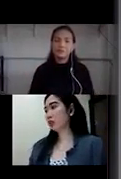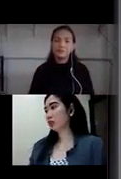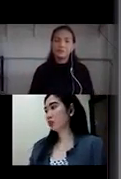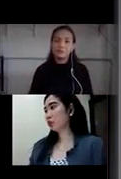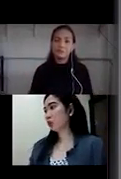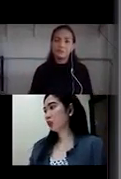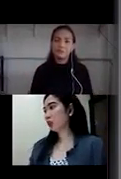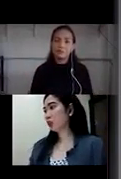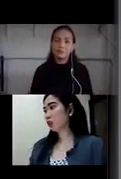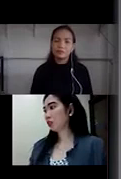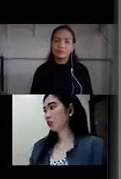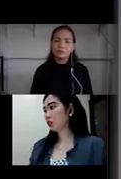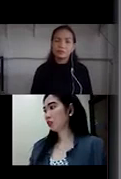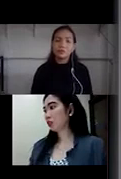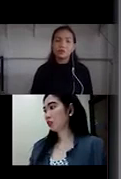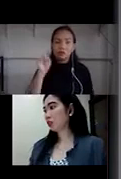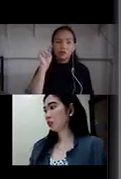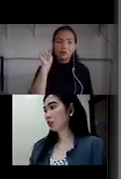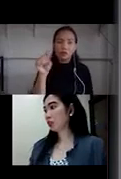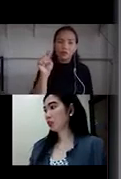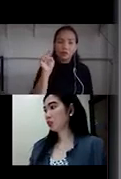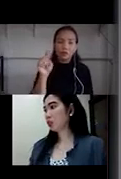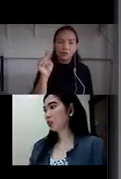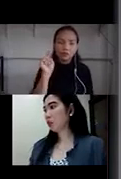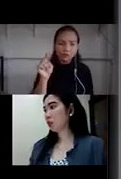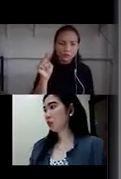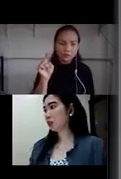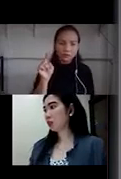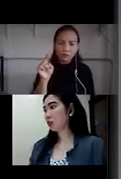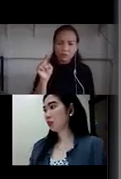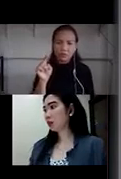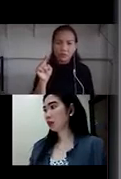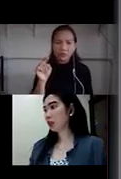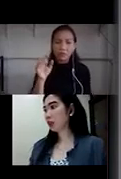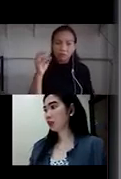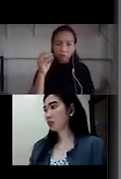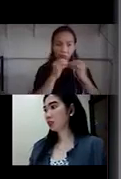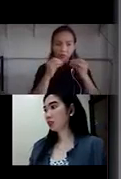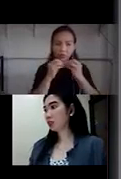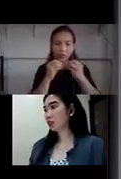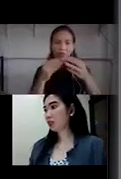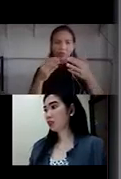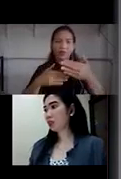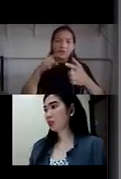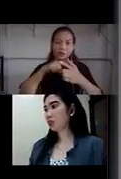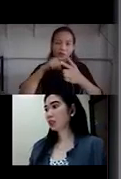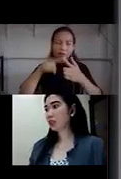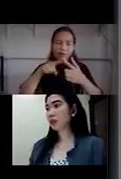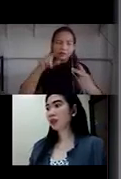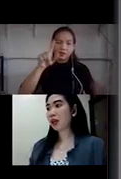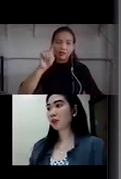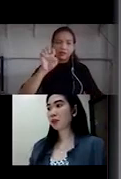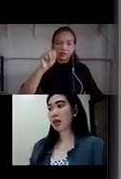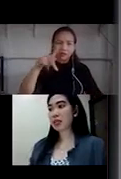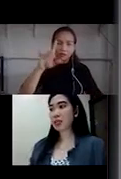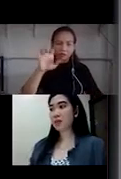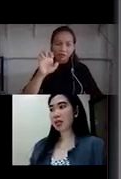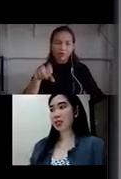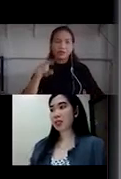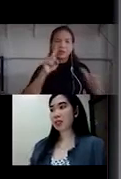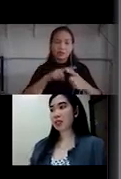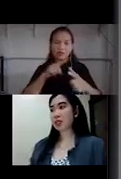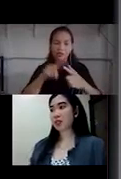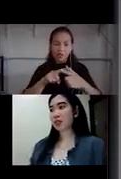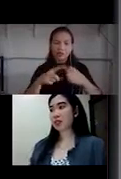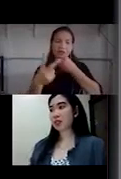Yan. So, click po natin yung more, then templates, then save draft as